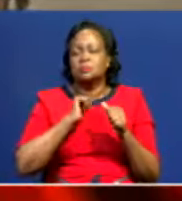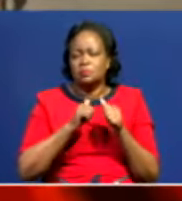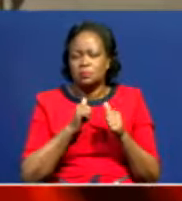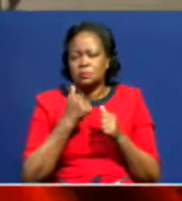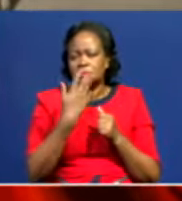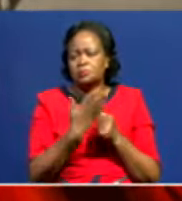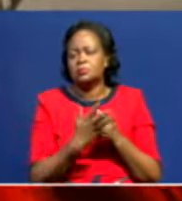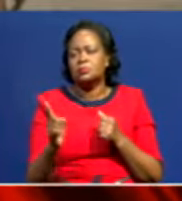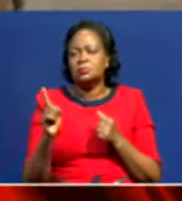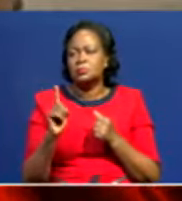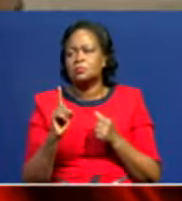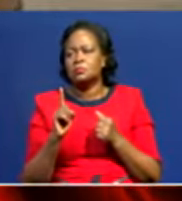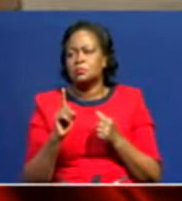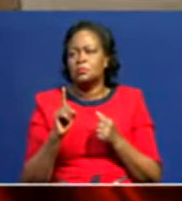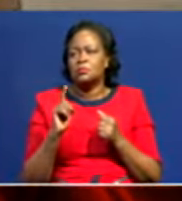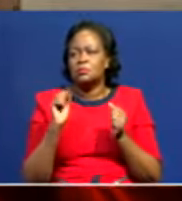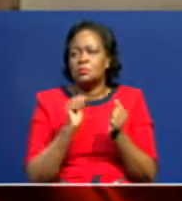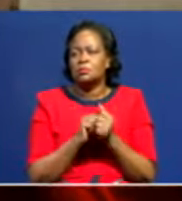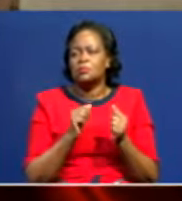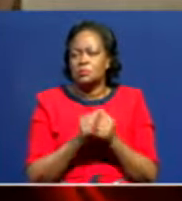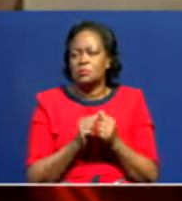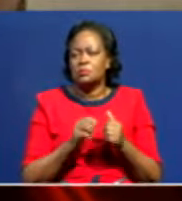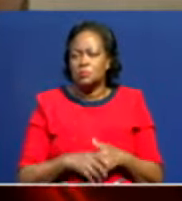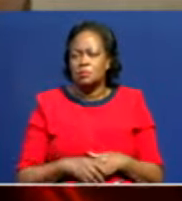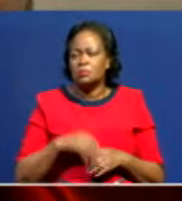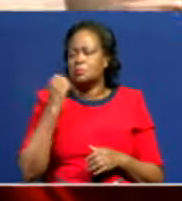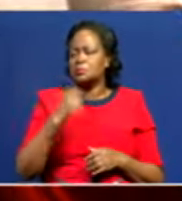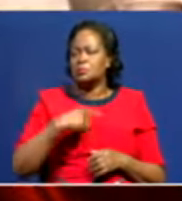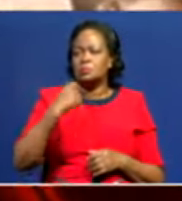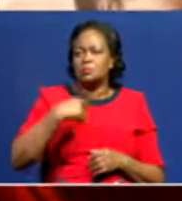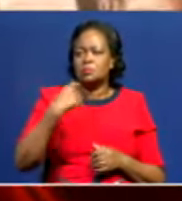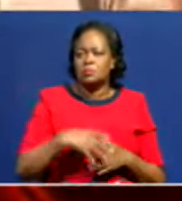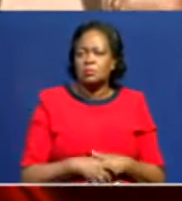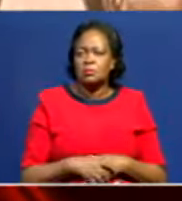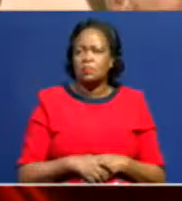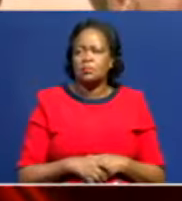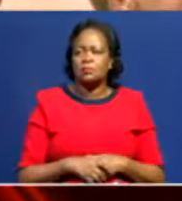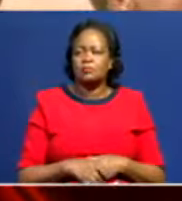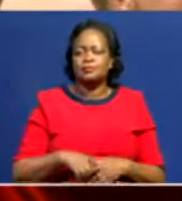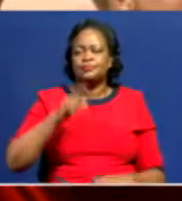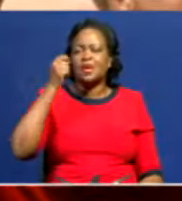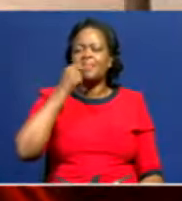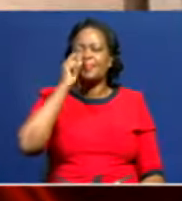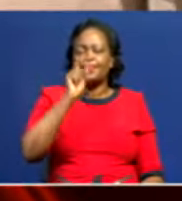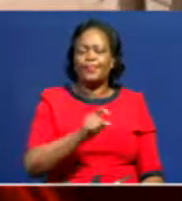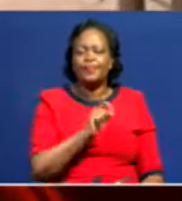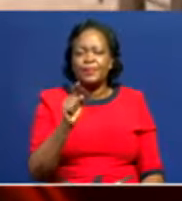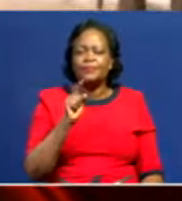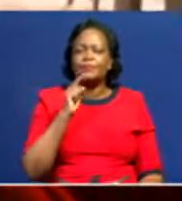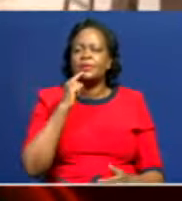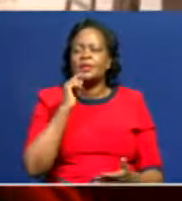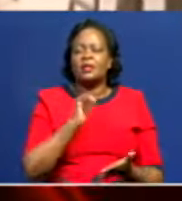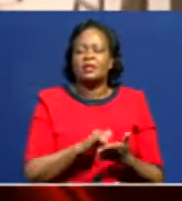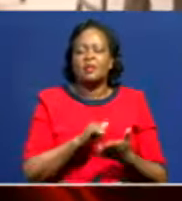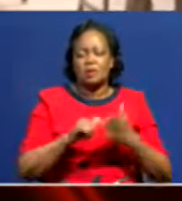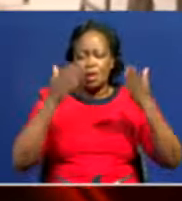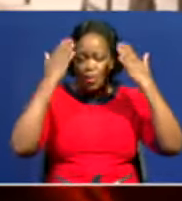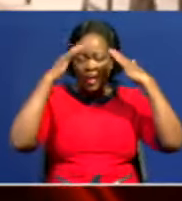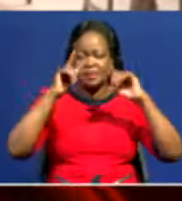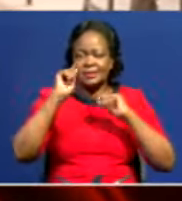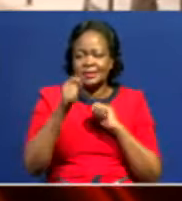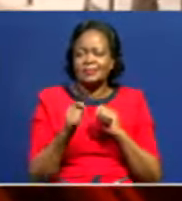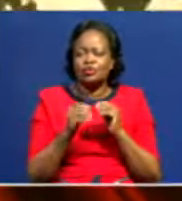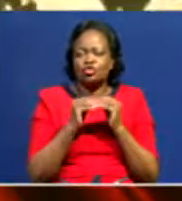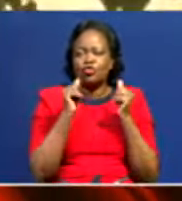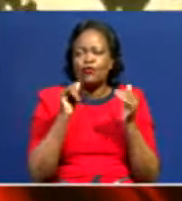say, 5 to 10 in a month too. Kenya Red Cross said sensitization is key in